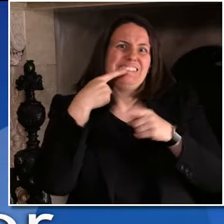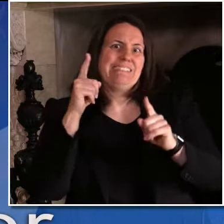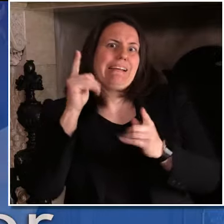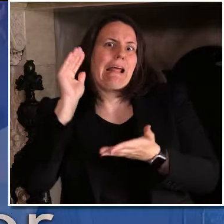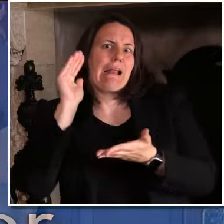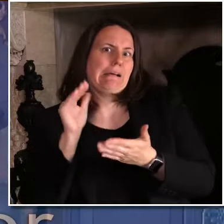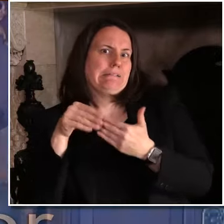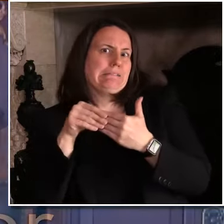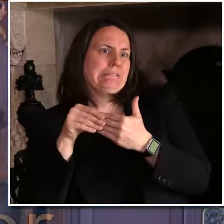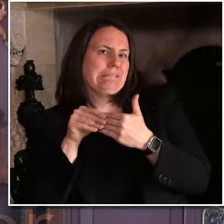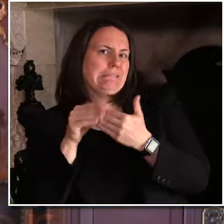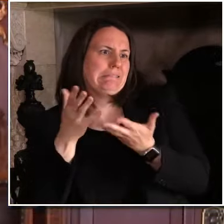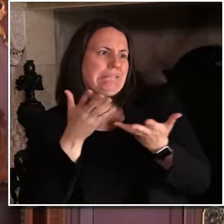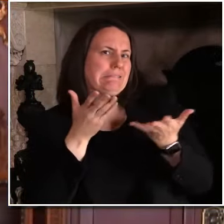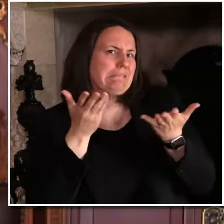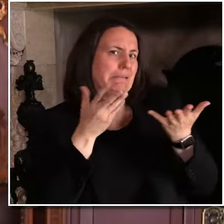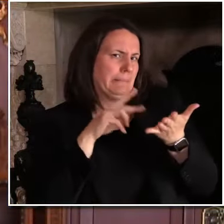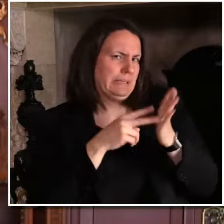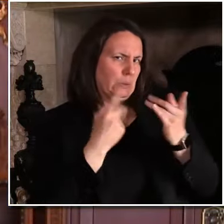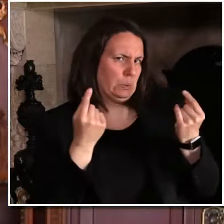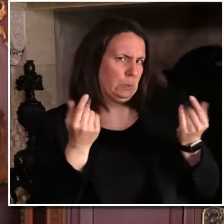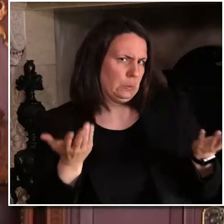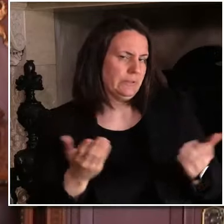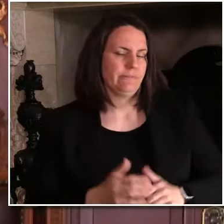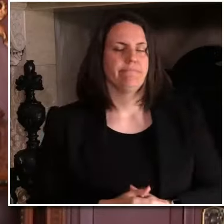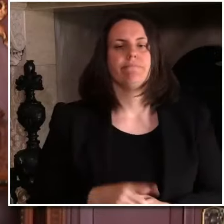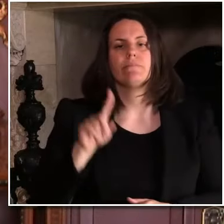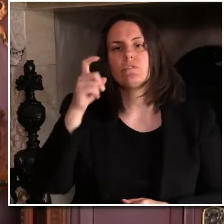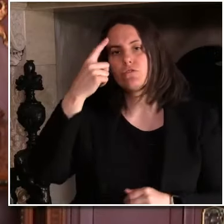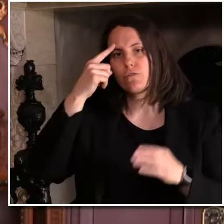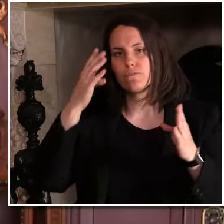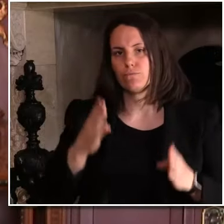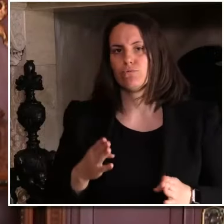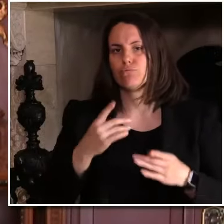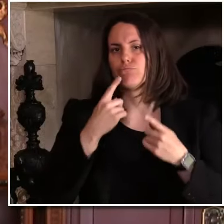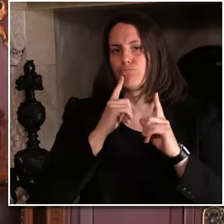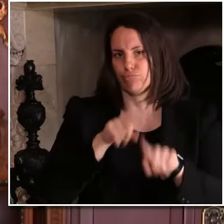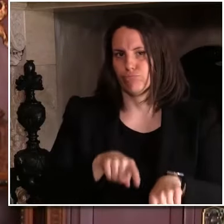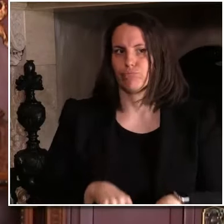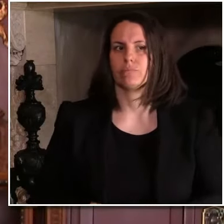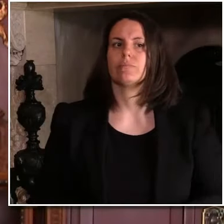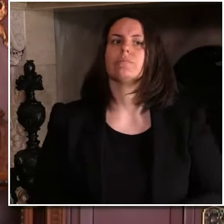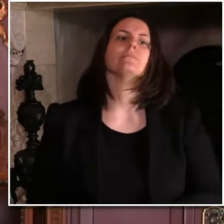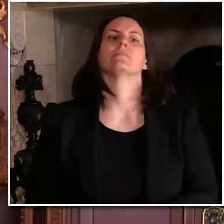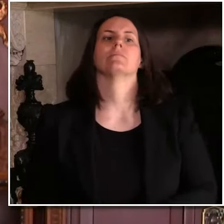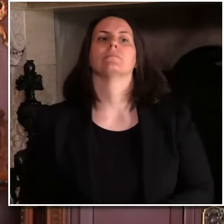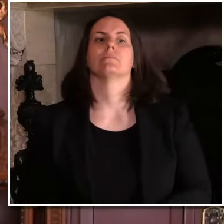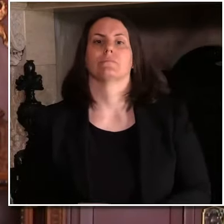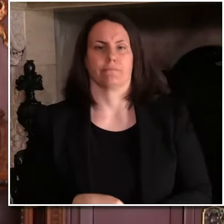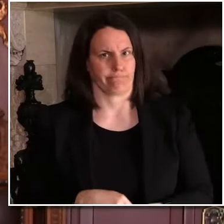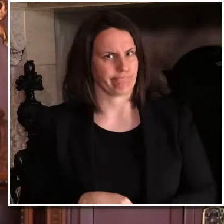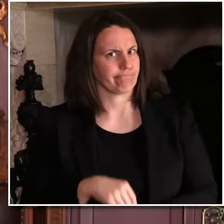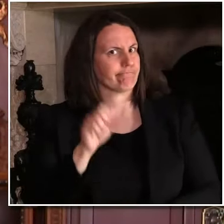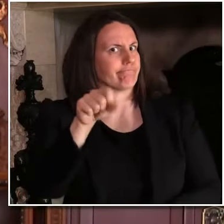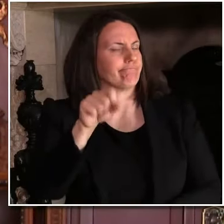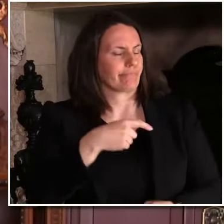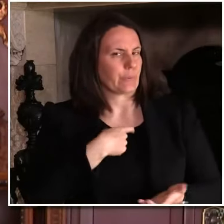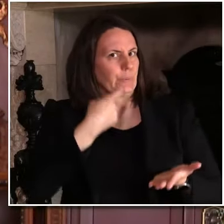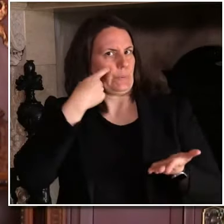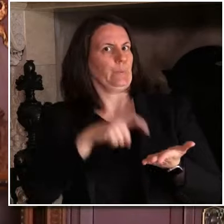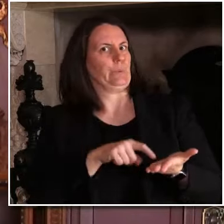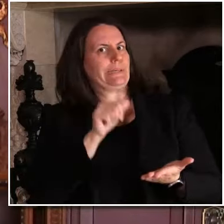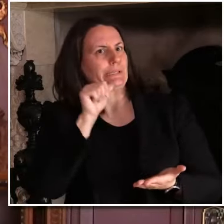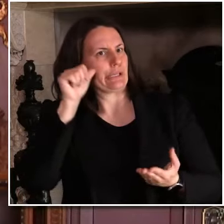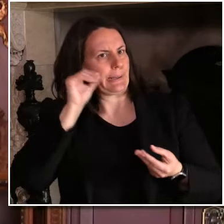certainly you're always concerned when you see large numbers, but also keep in mind that the metrics we're